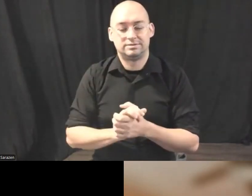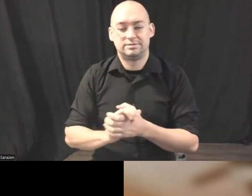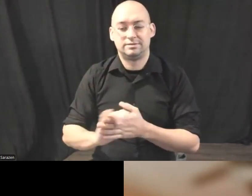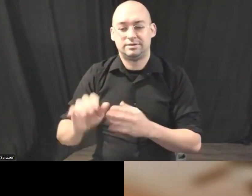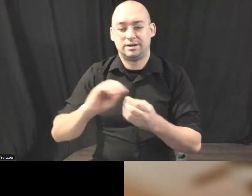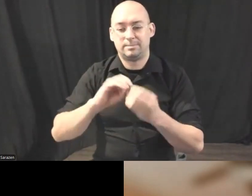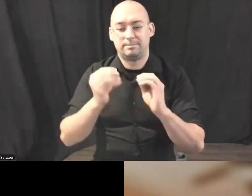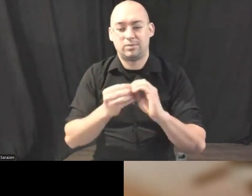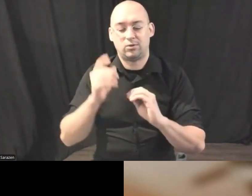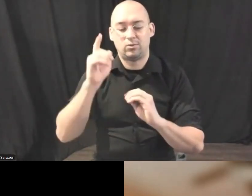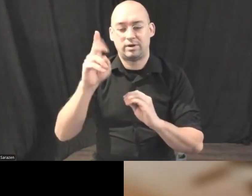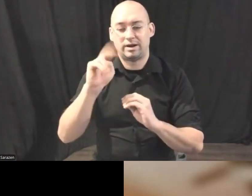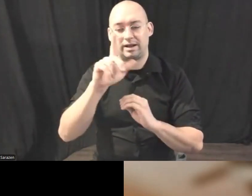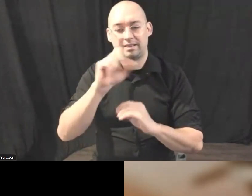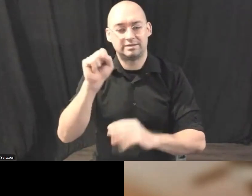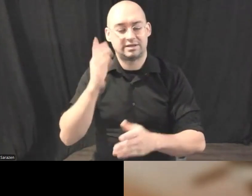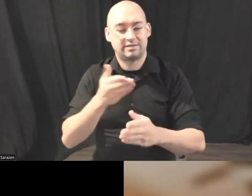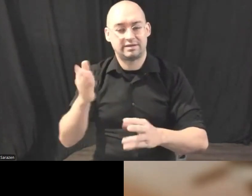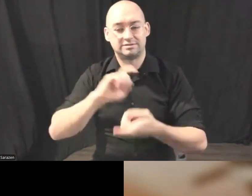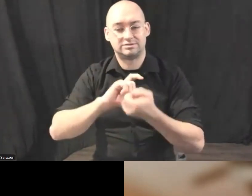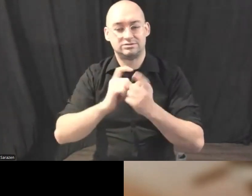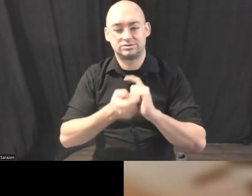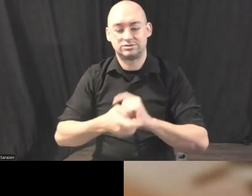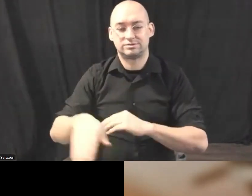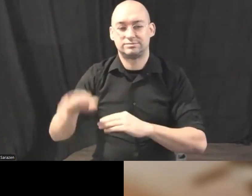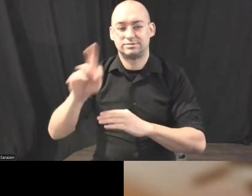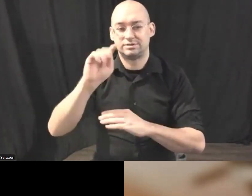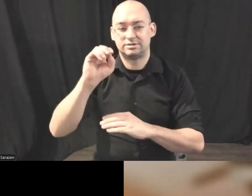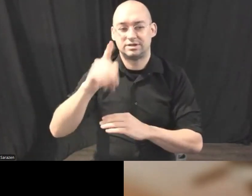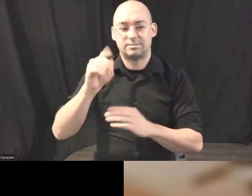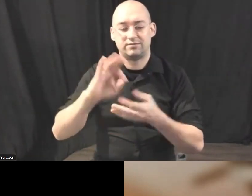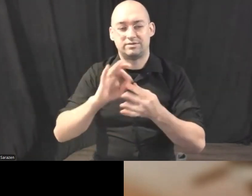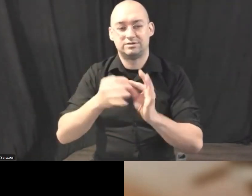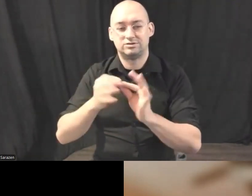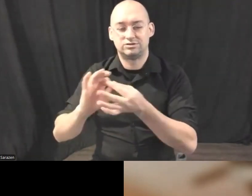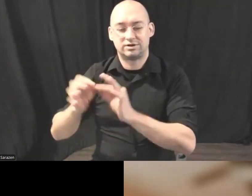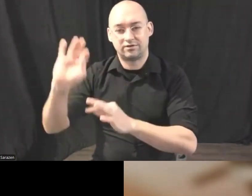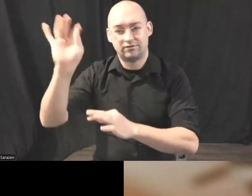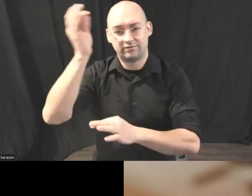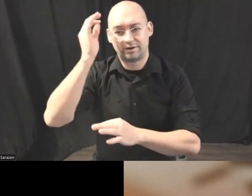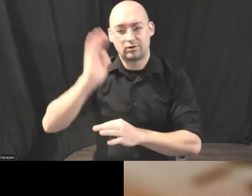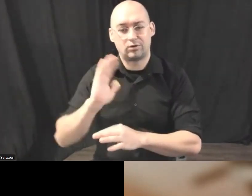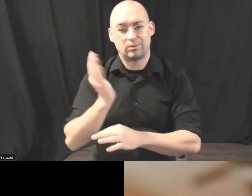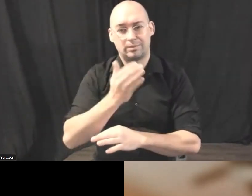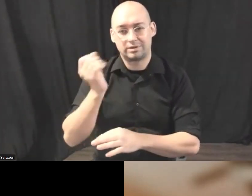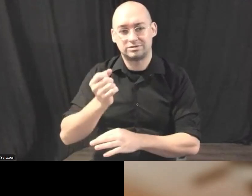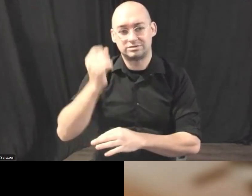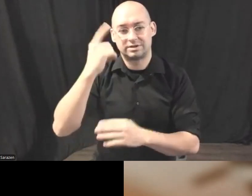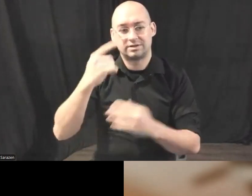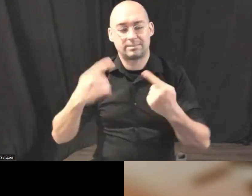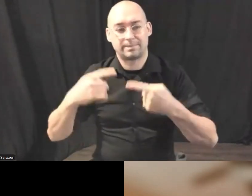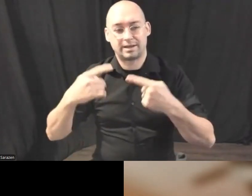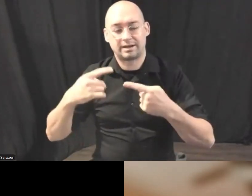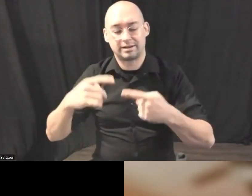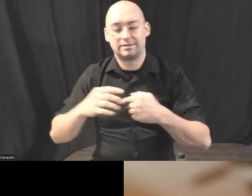things began to change from the top of the chain, i.e. federal, we understand the battle, we're ready with our wheelchair